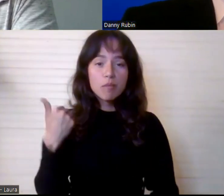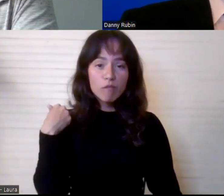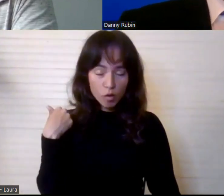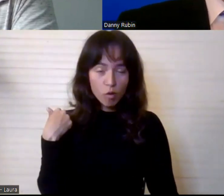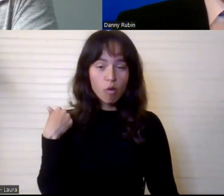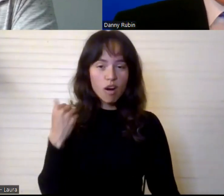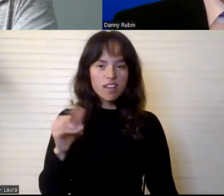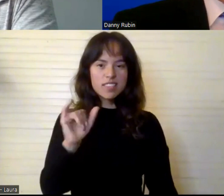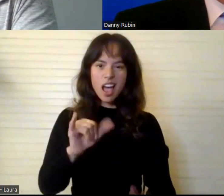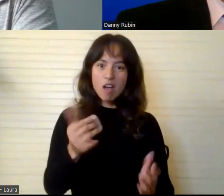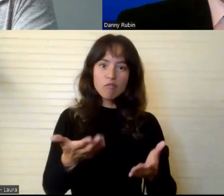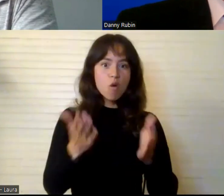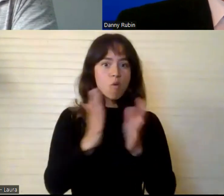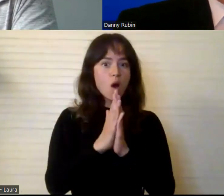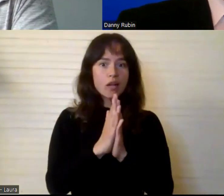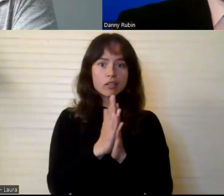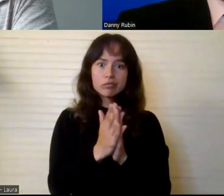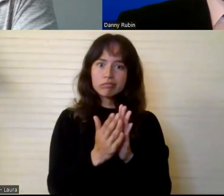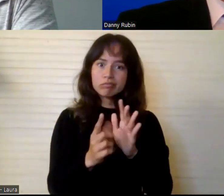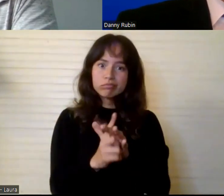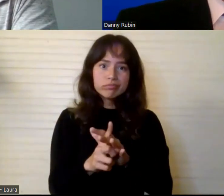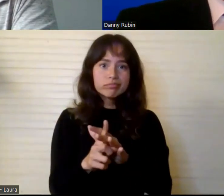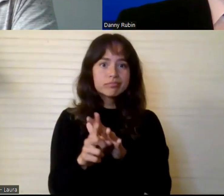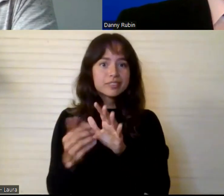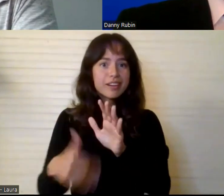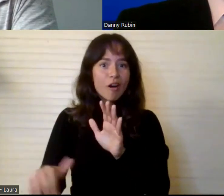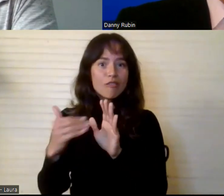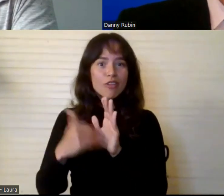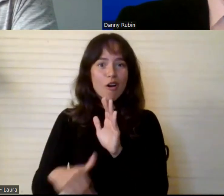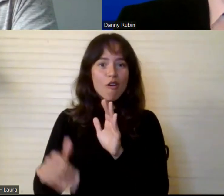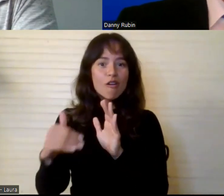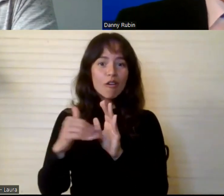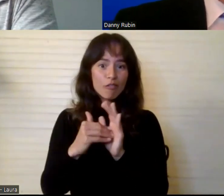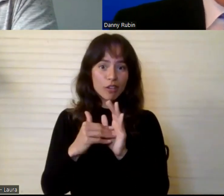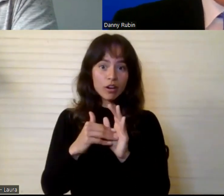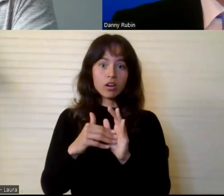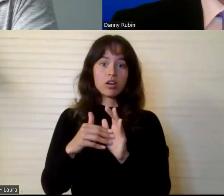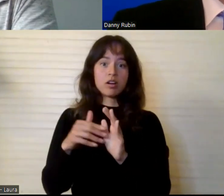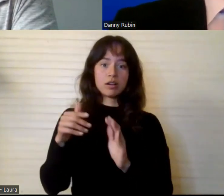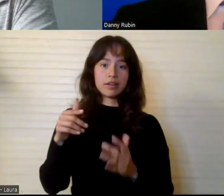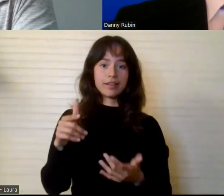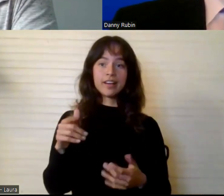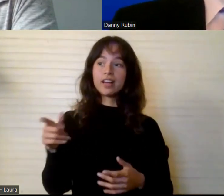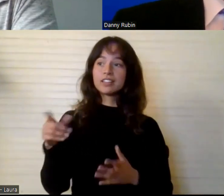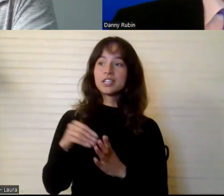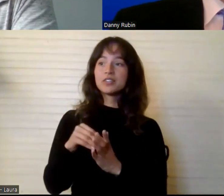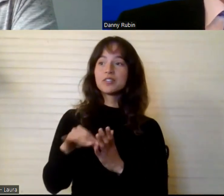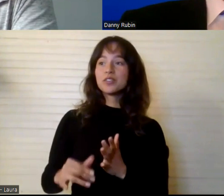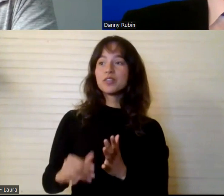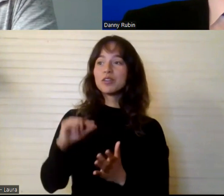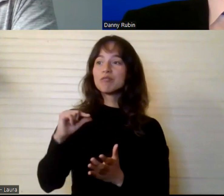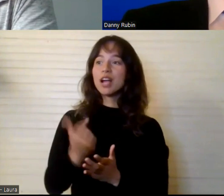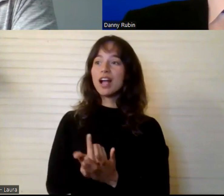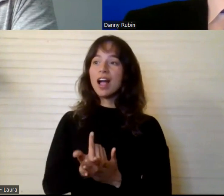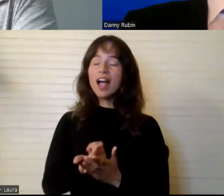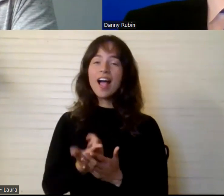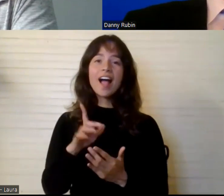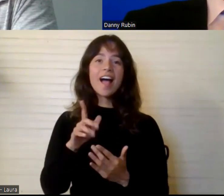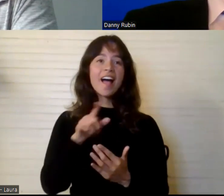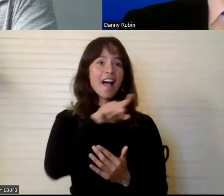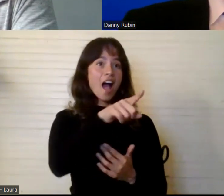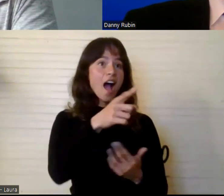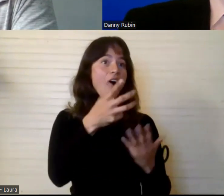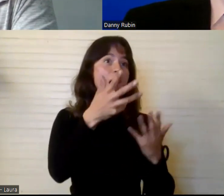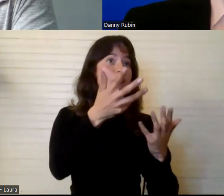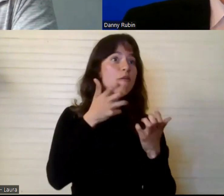times these students often come out of school with great technical skills, and the employers are constantly asking for soft skills. And one thing where